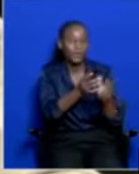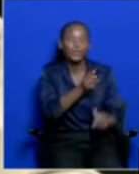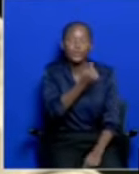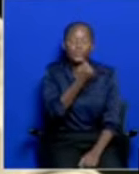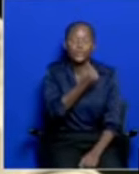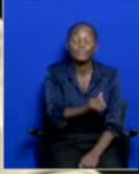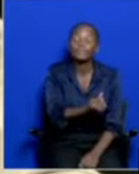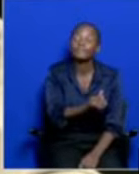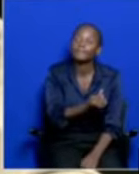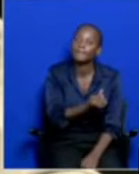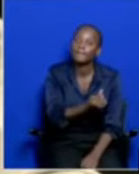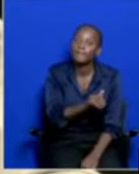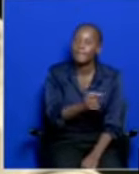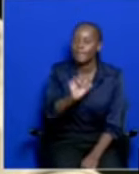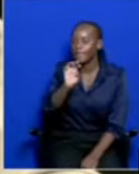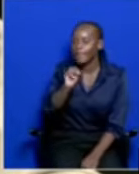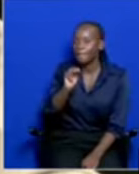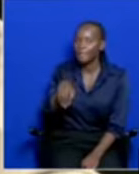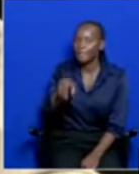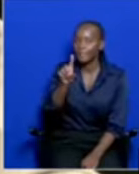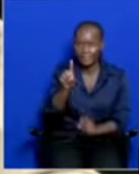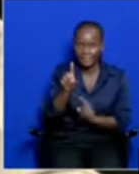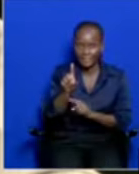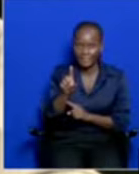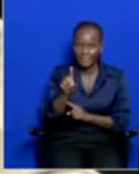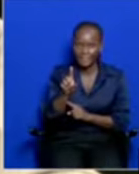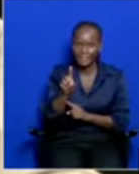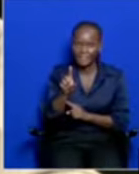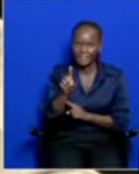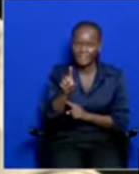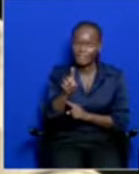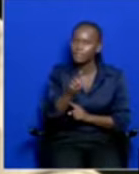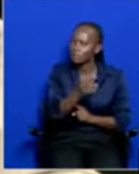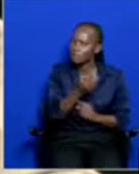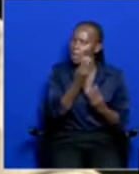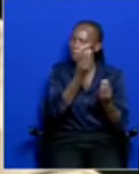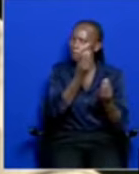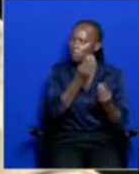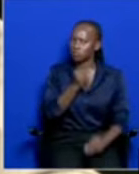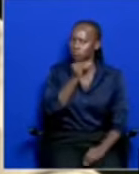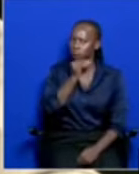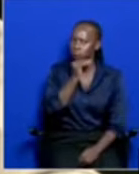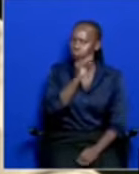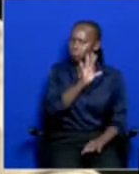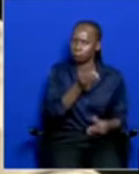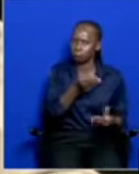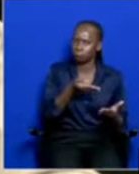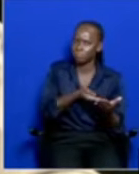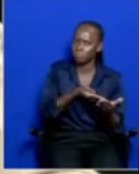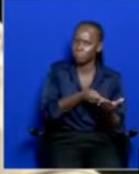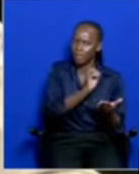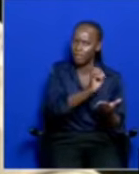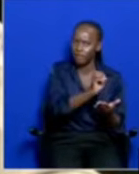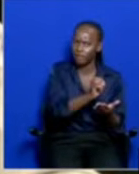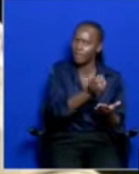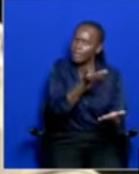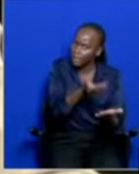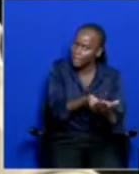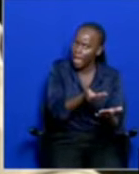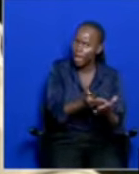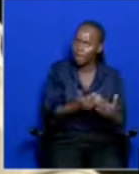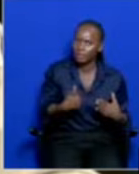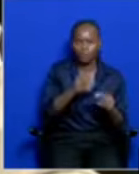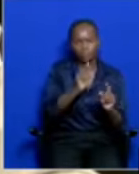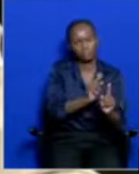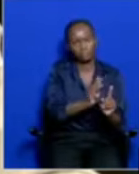EMPD had sufficient information, they could have instituted disciplinary proceedings. Yeah. I'm